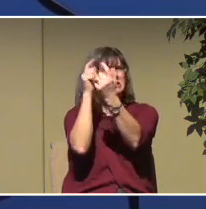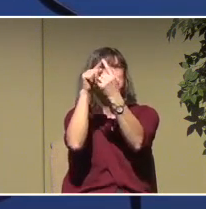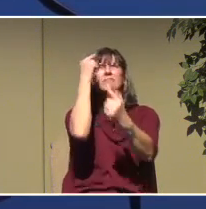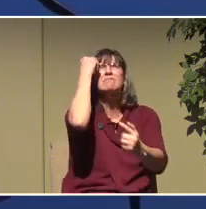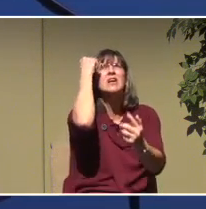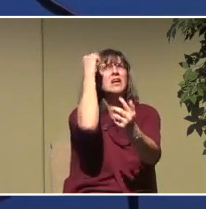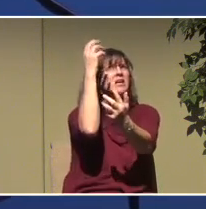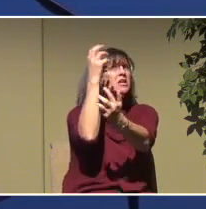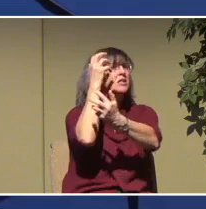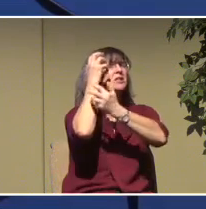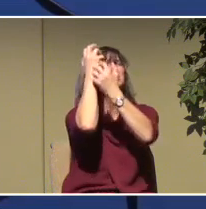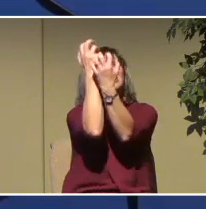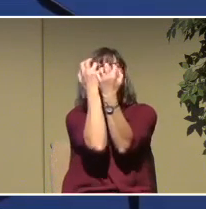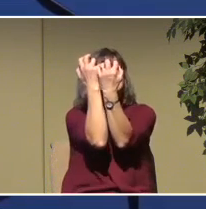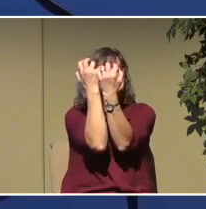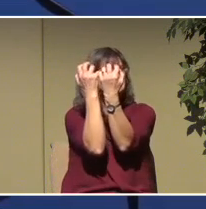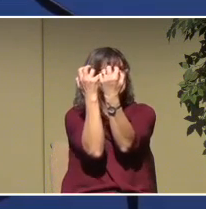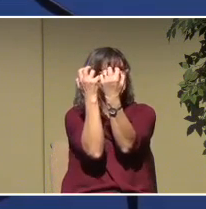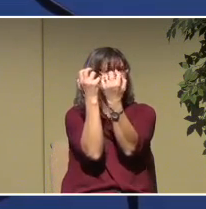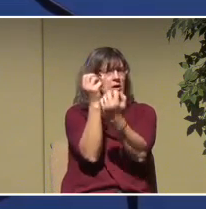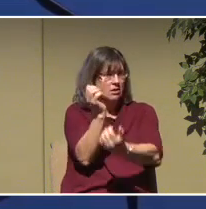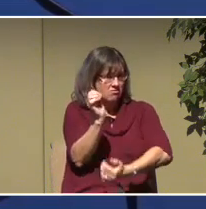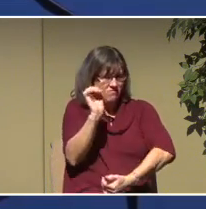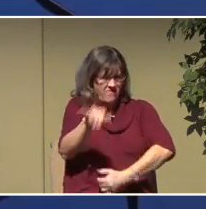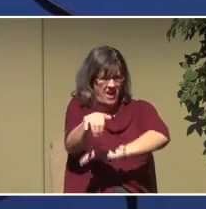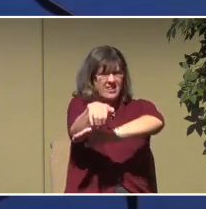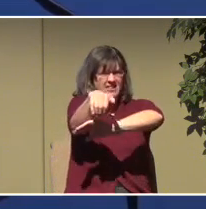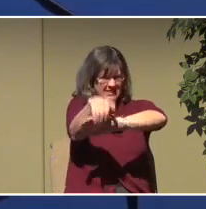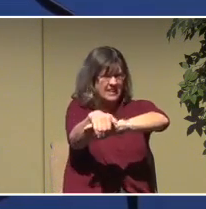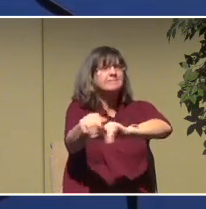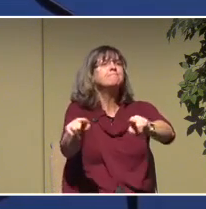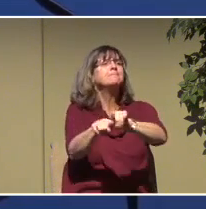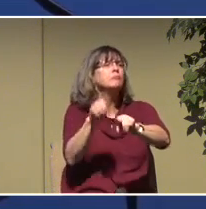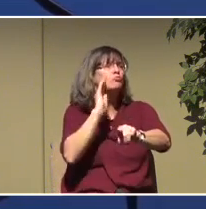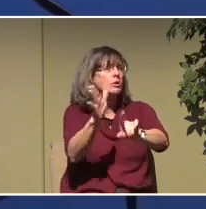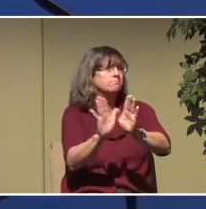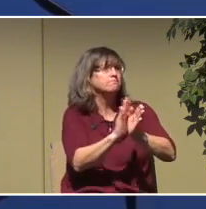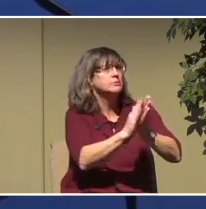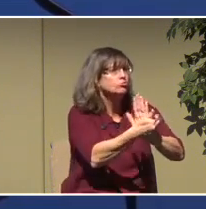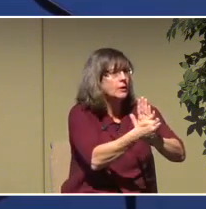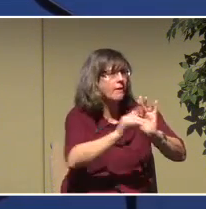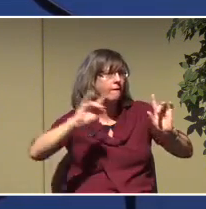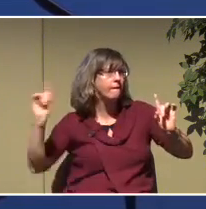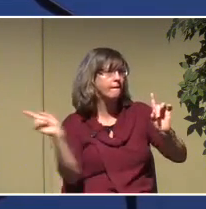Father on the night in which he was betrayed.